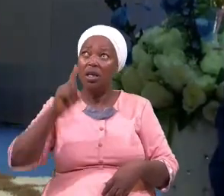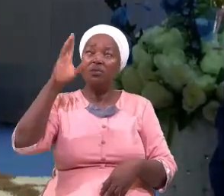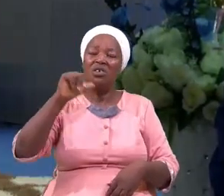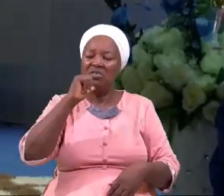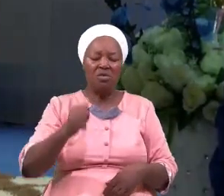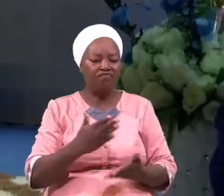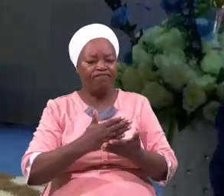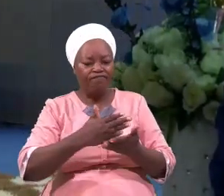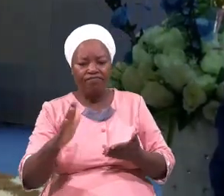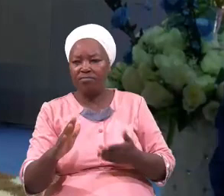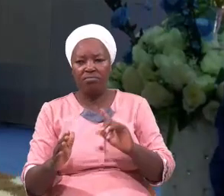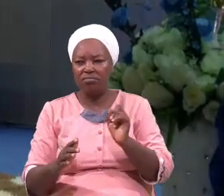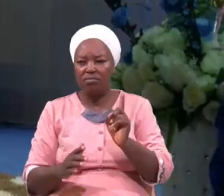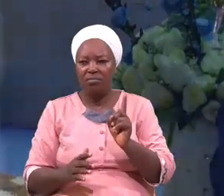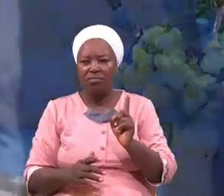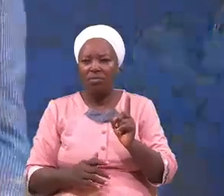reject.